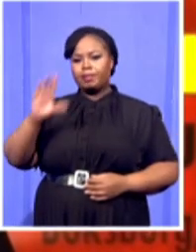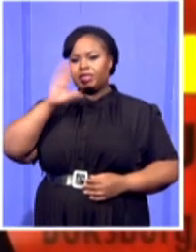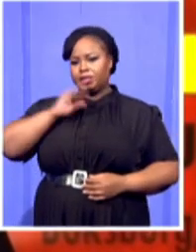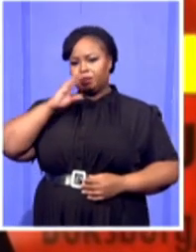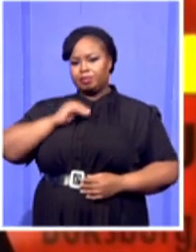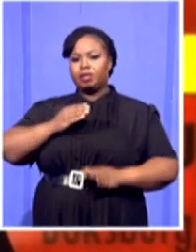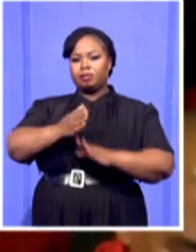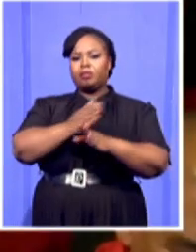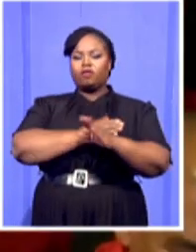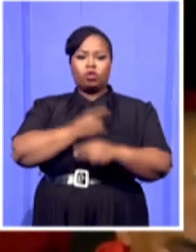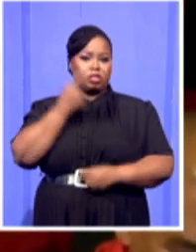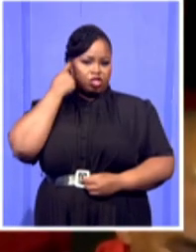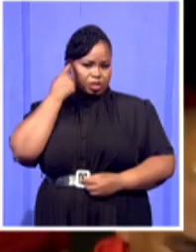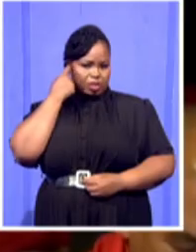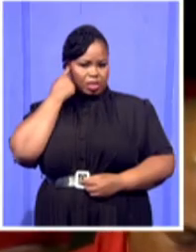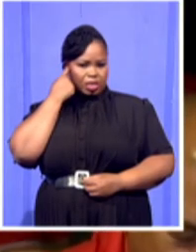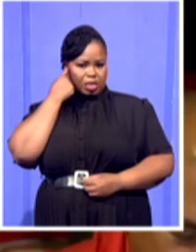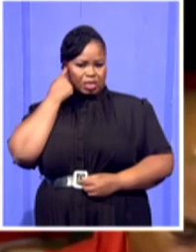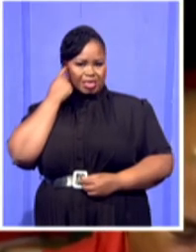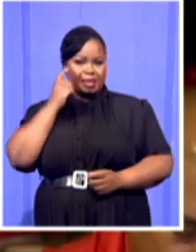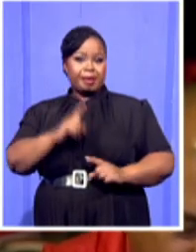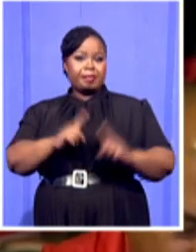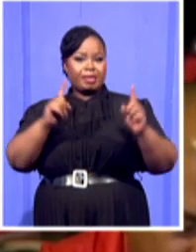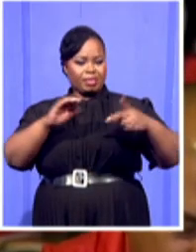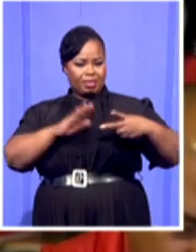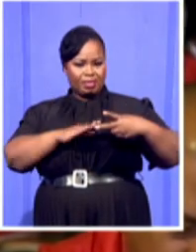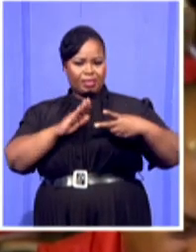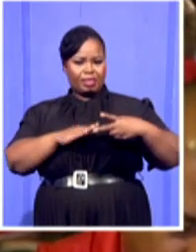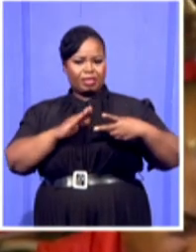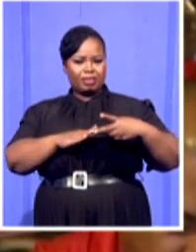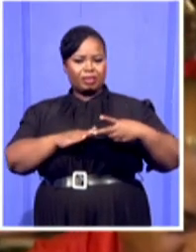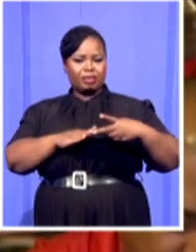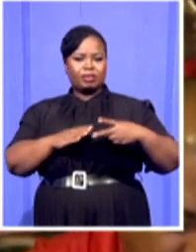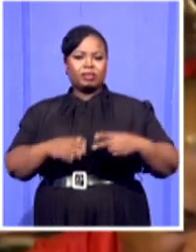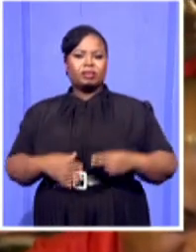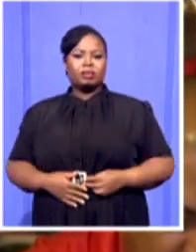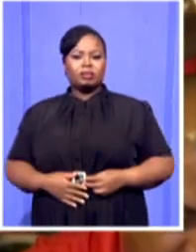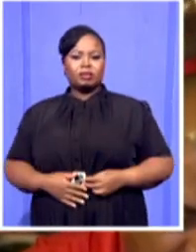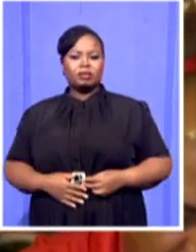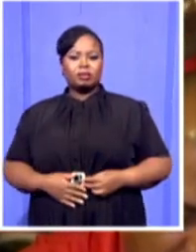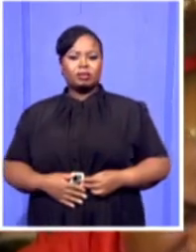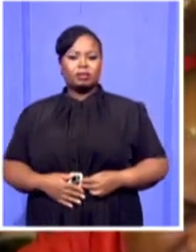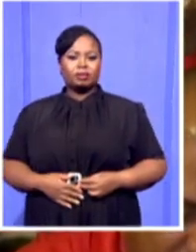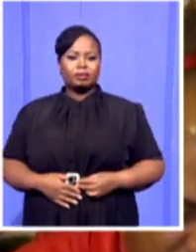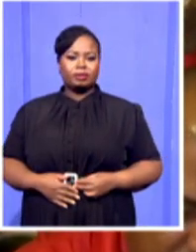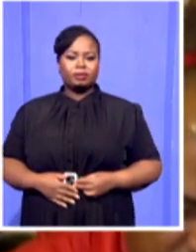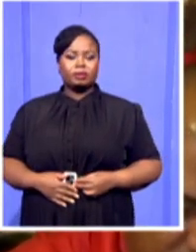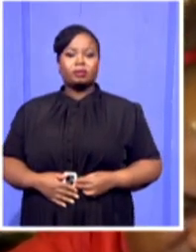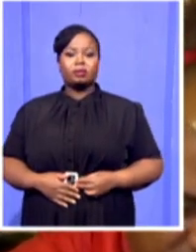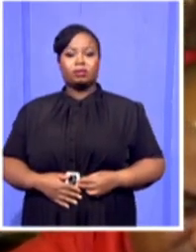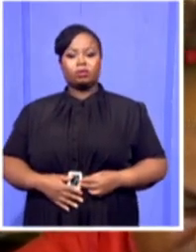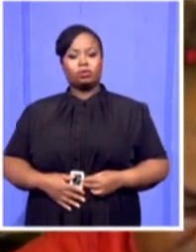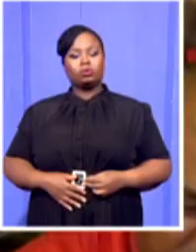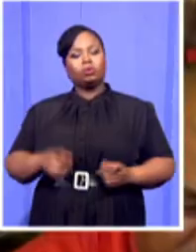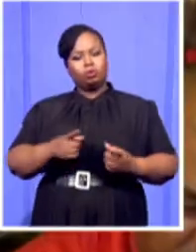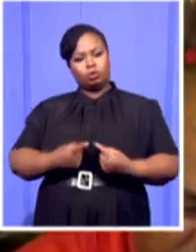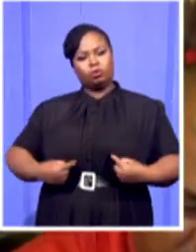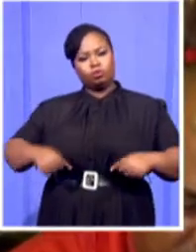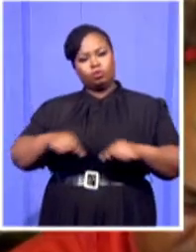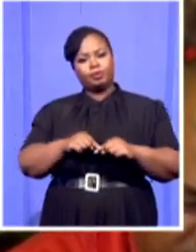General Secretary. But the second thing, in light or in line with the spirit